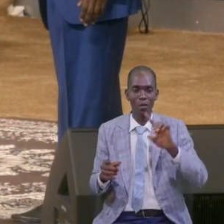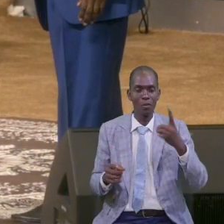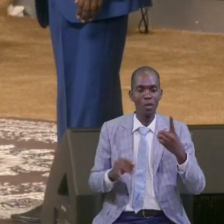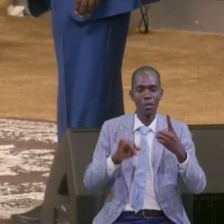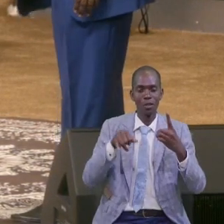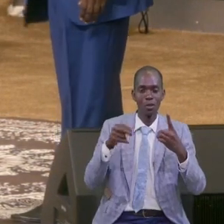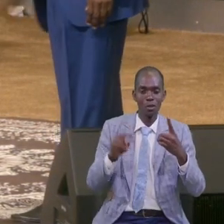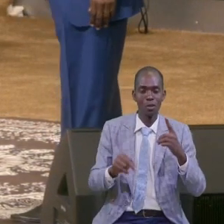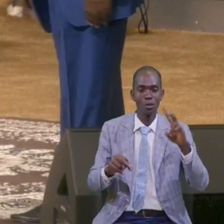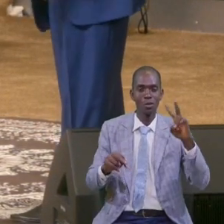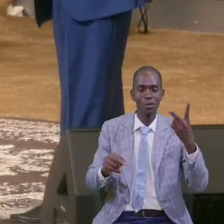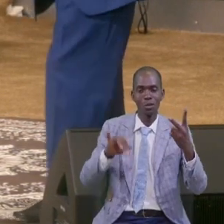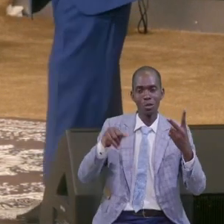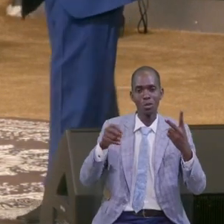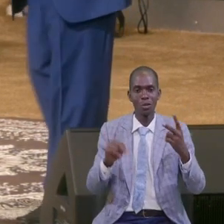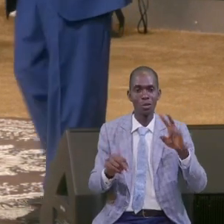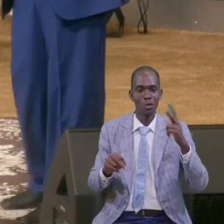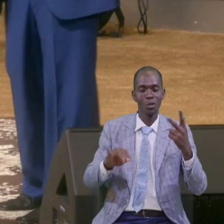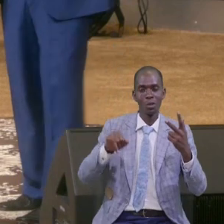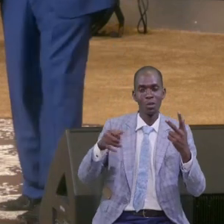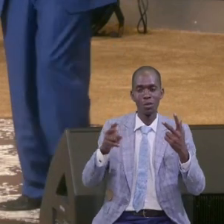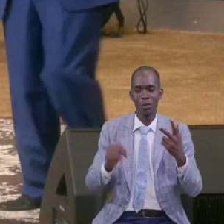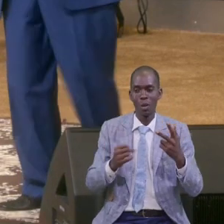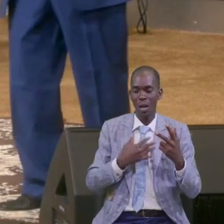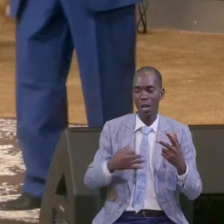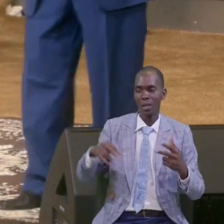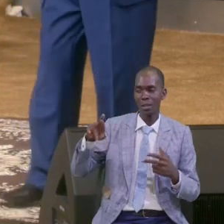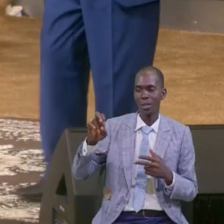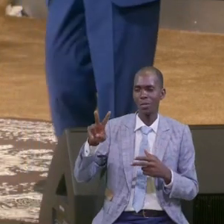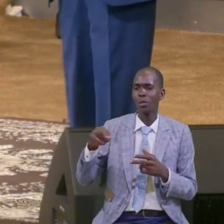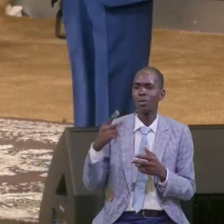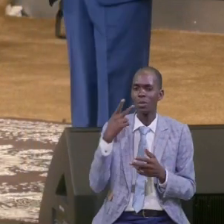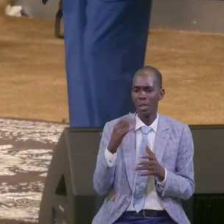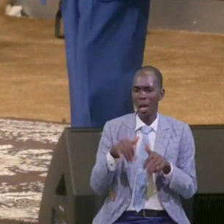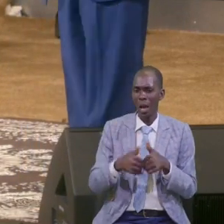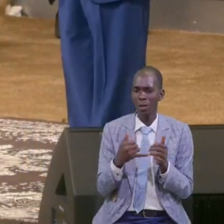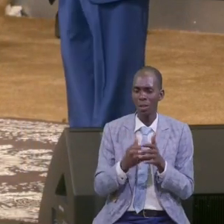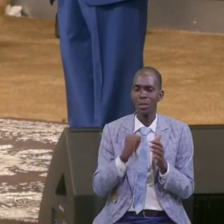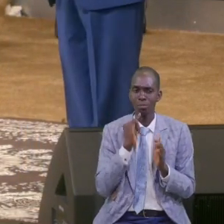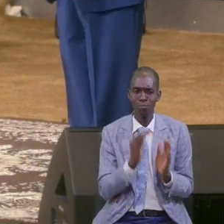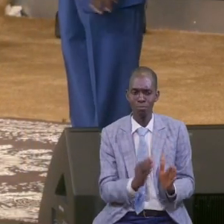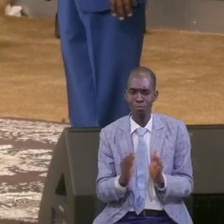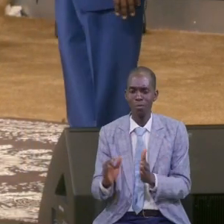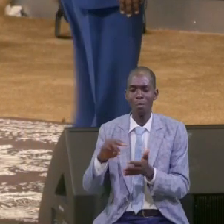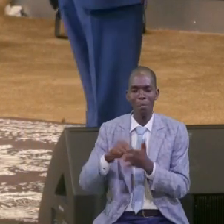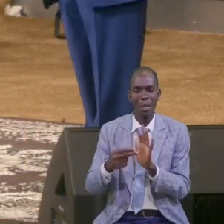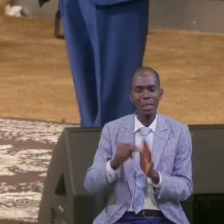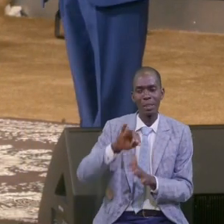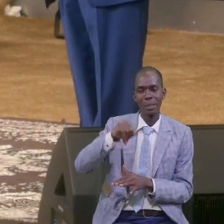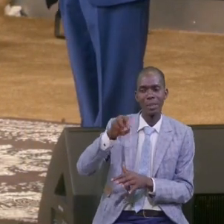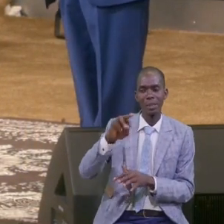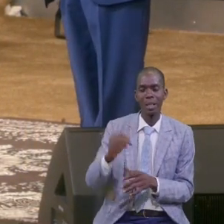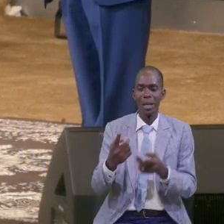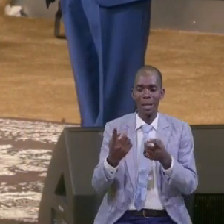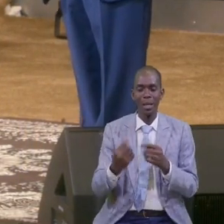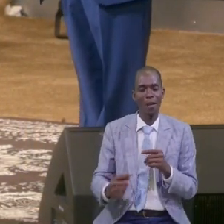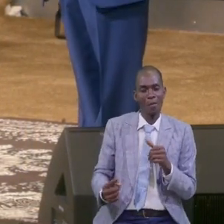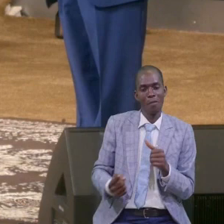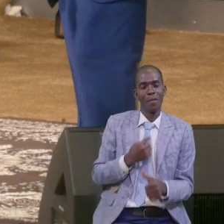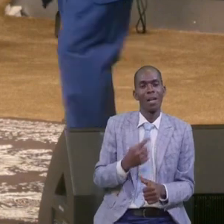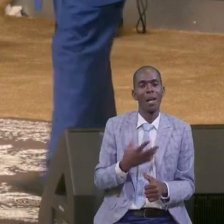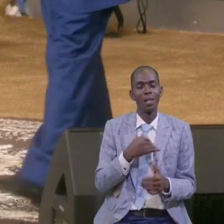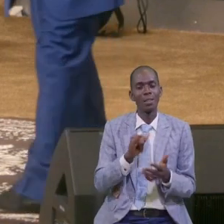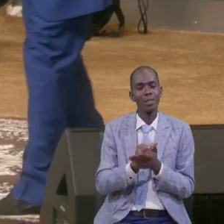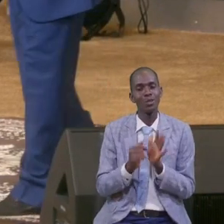2 John, and 3 John, and Revelation. So you understand that this James, the brother of Jesus, grew